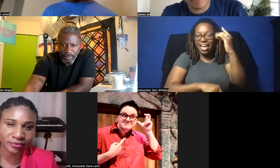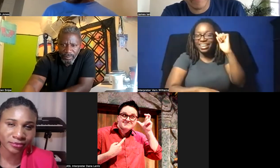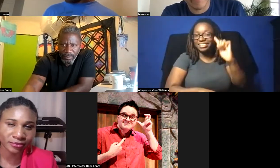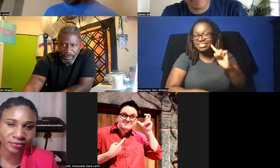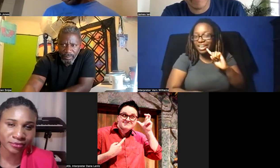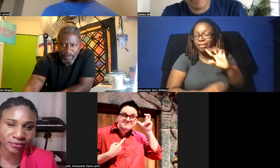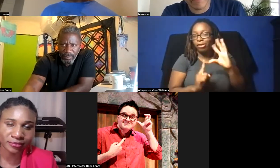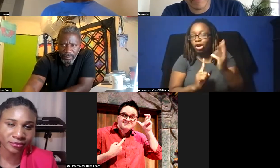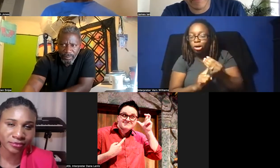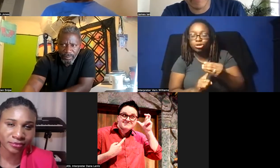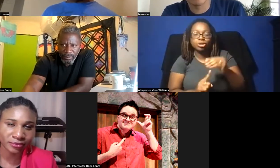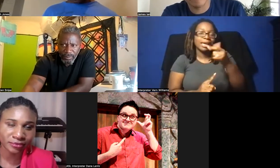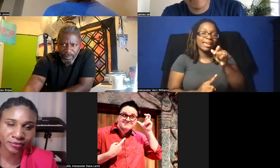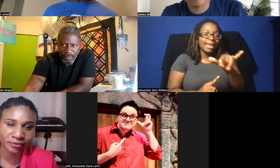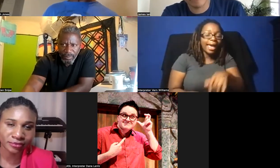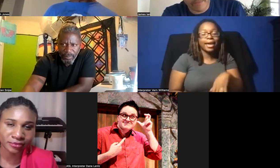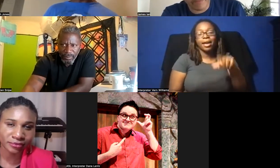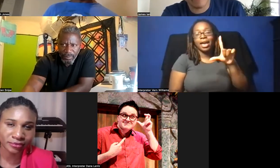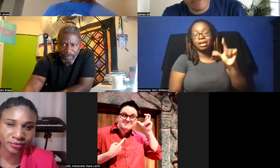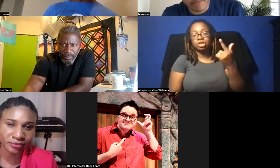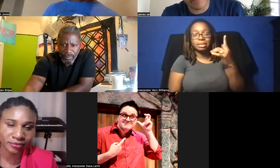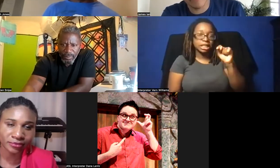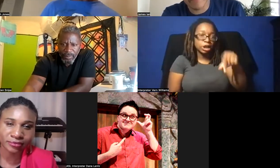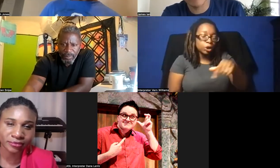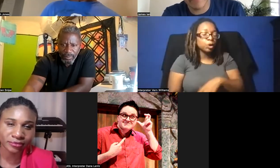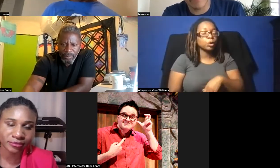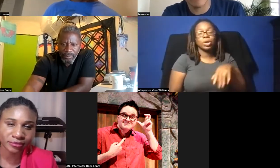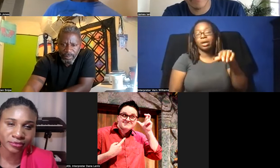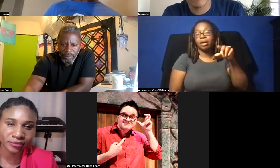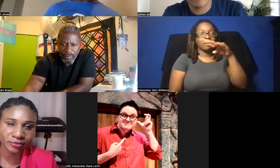culture, Black LGBTQ culture, Black migrant culture, Black this.